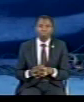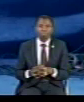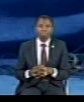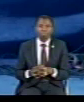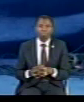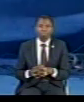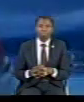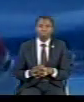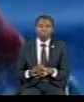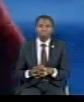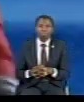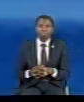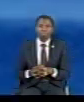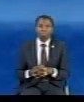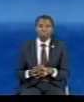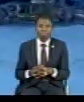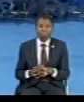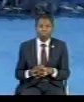Tu